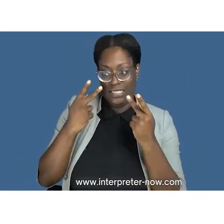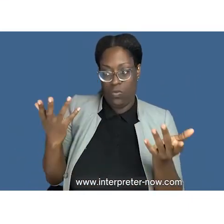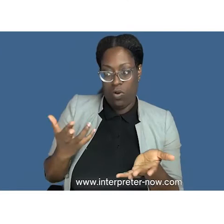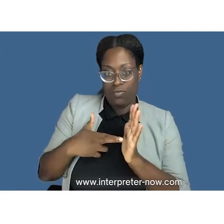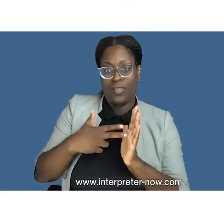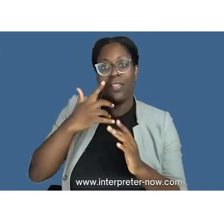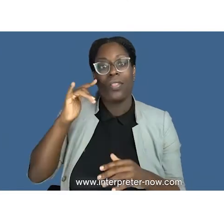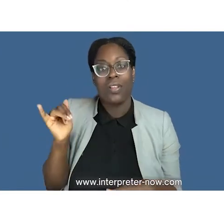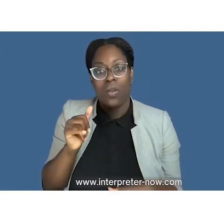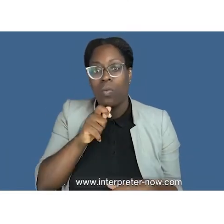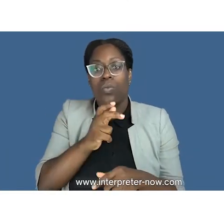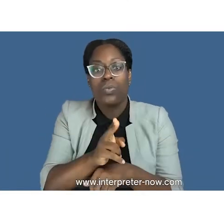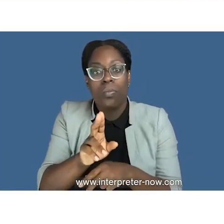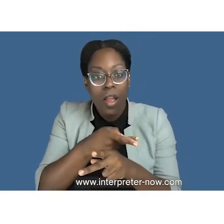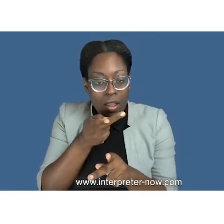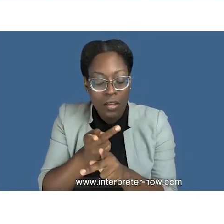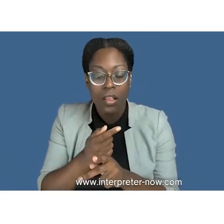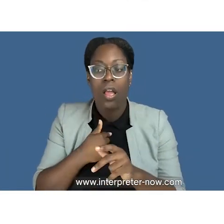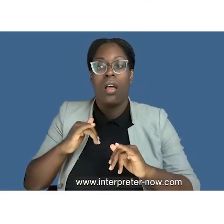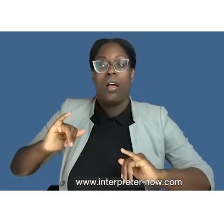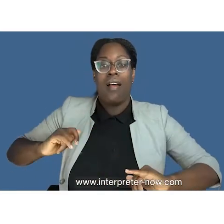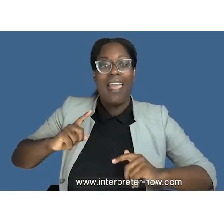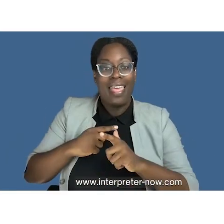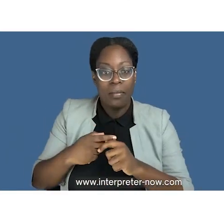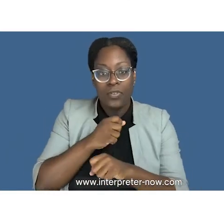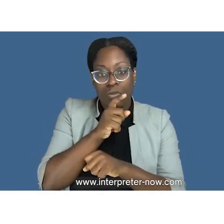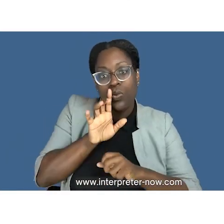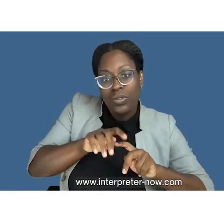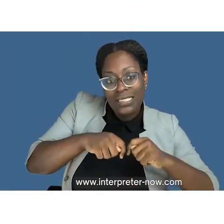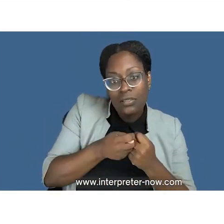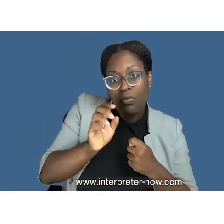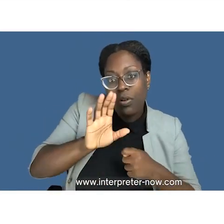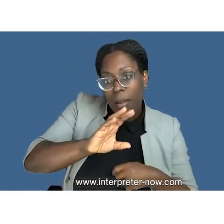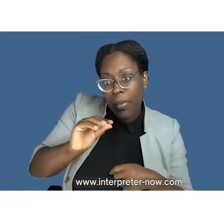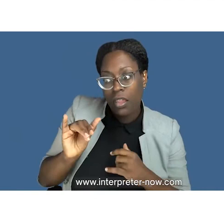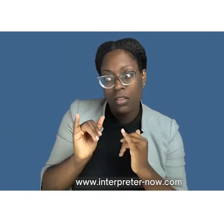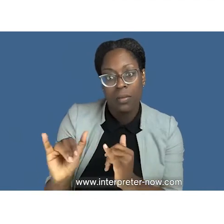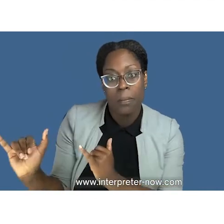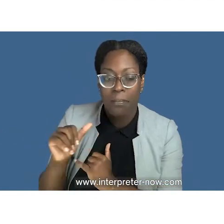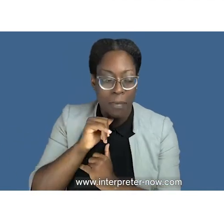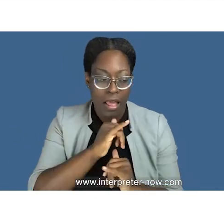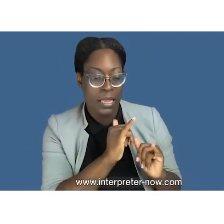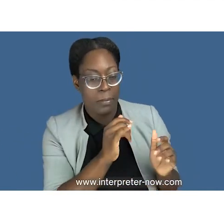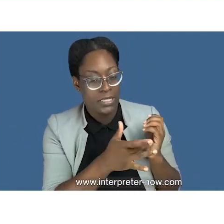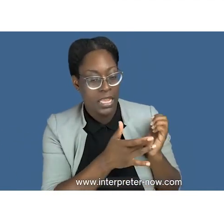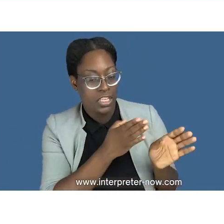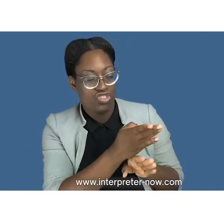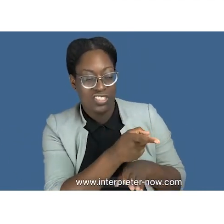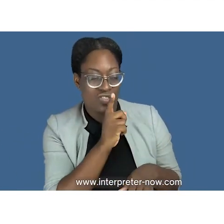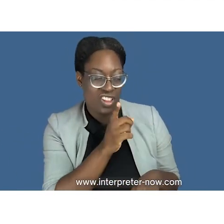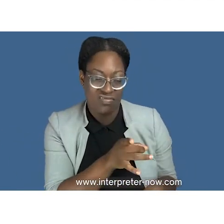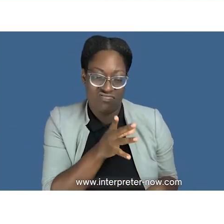and then develop some goals around representation. Make sure that you